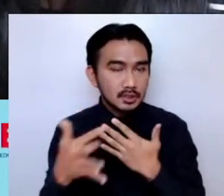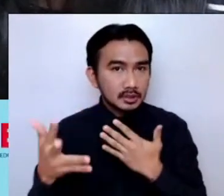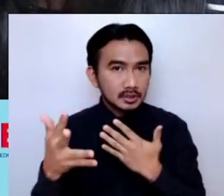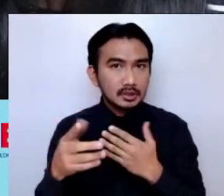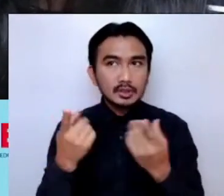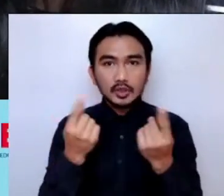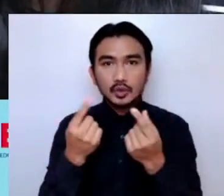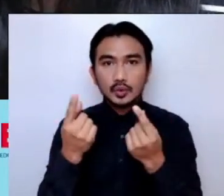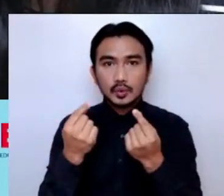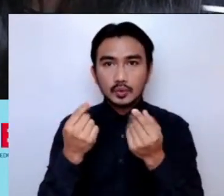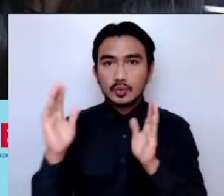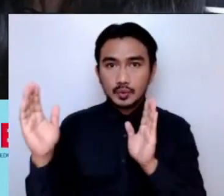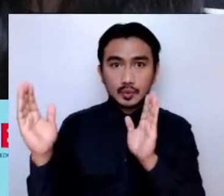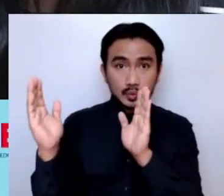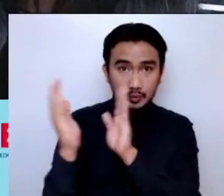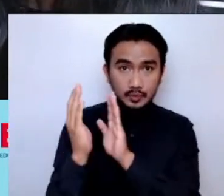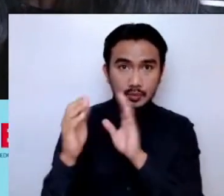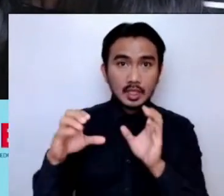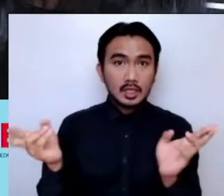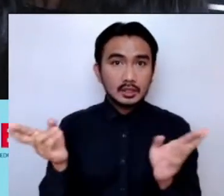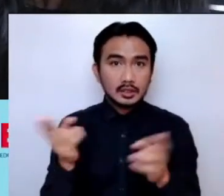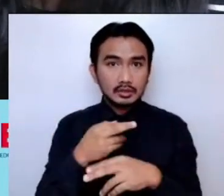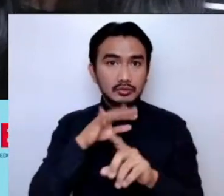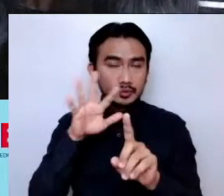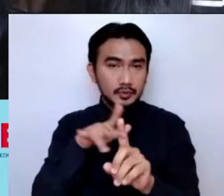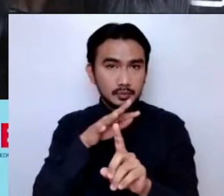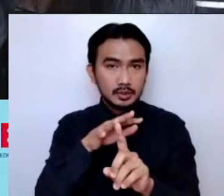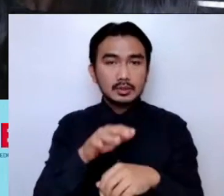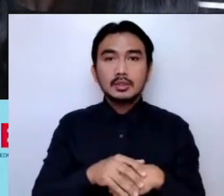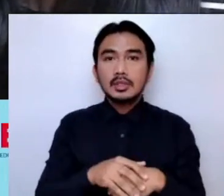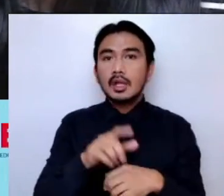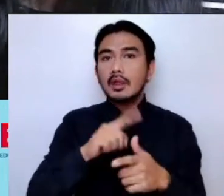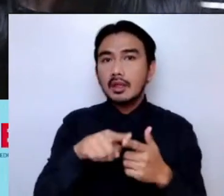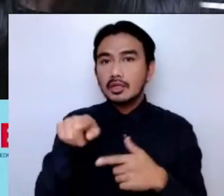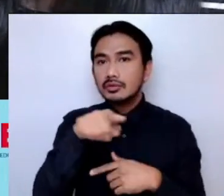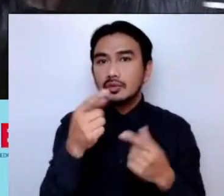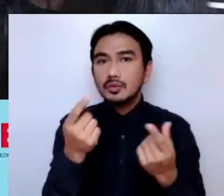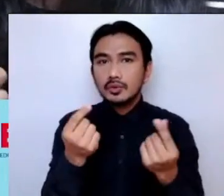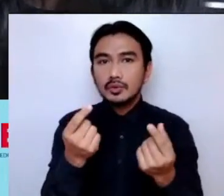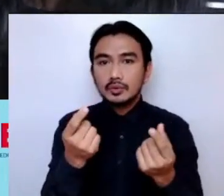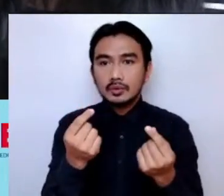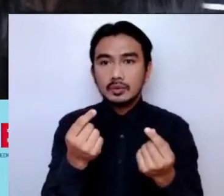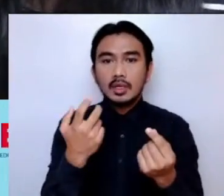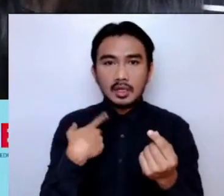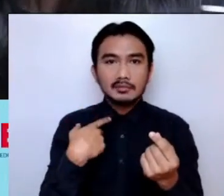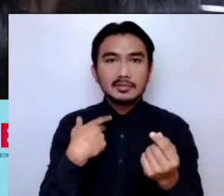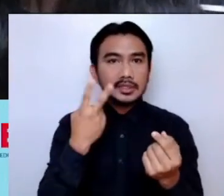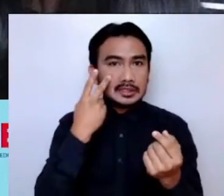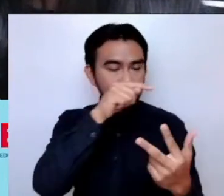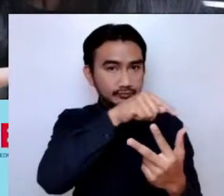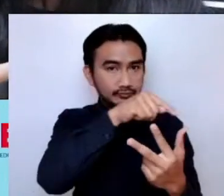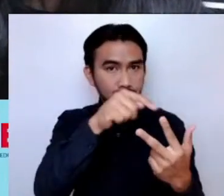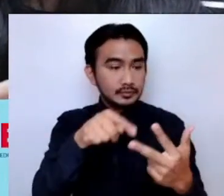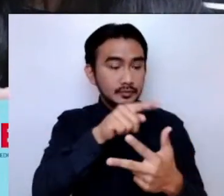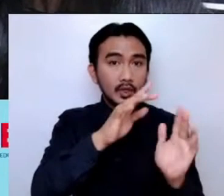on-site classroom observation, then if you can, let's opt for the other 3 options, either the online synchronous